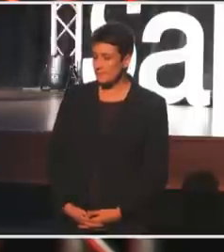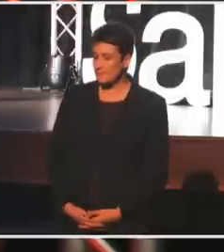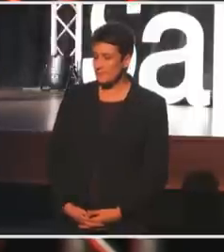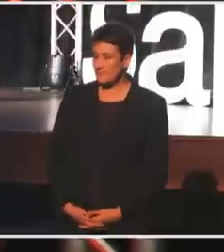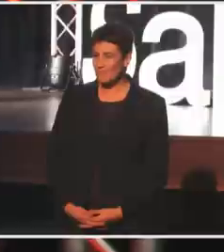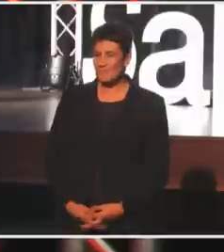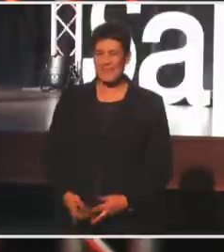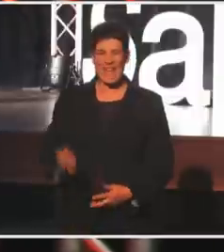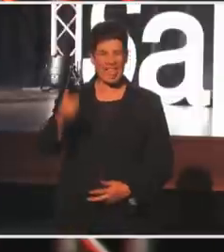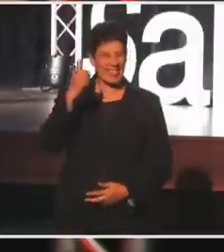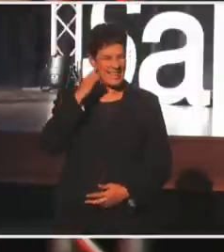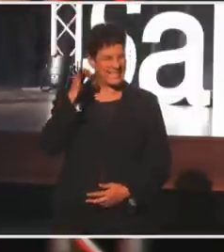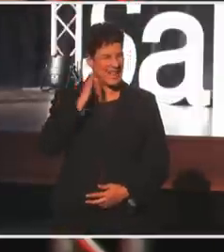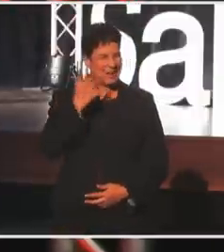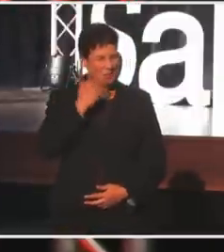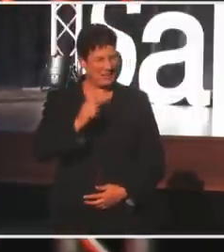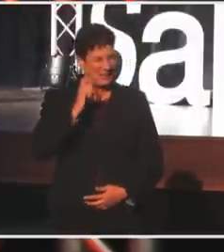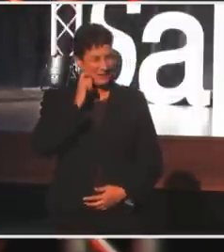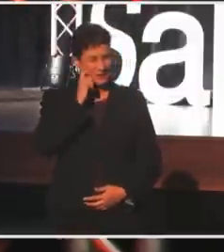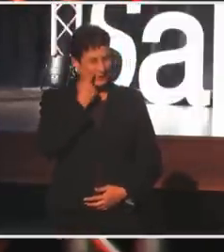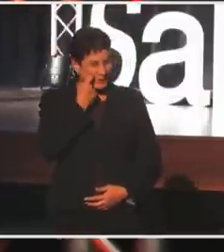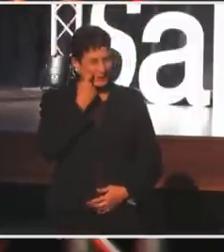I think it sounds pretty cool, too.